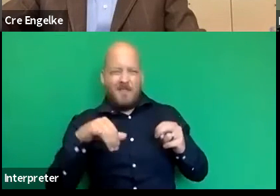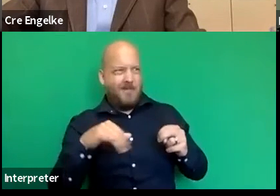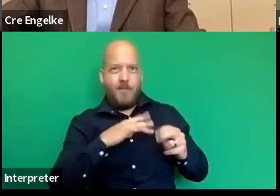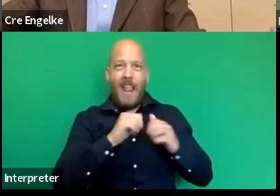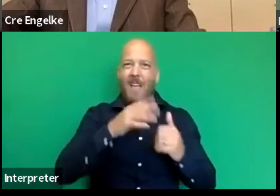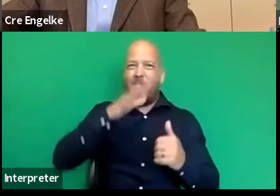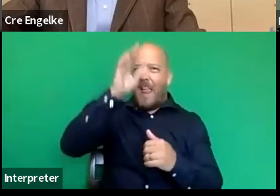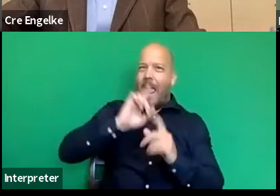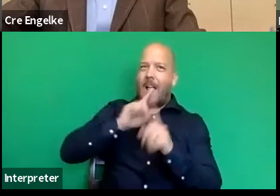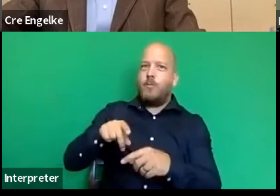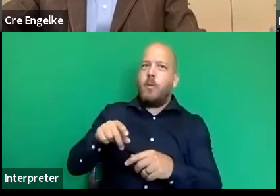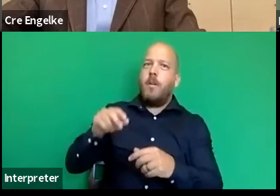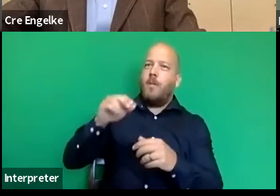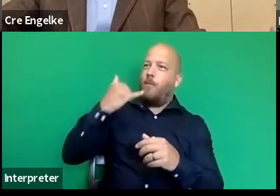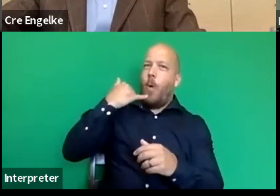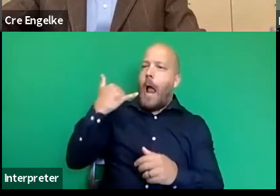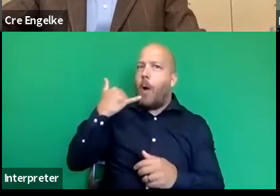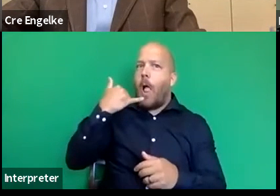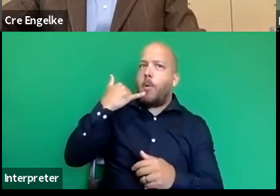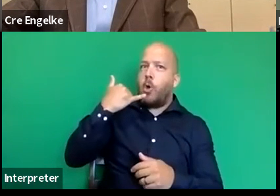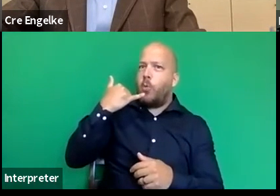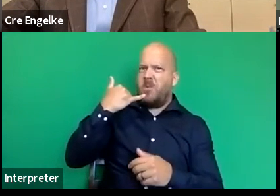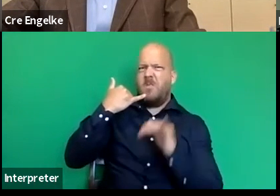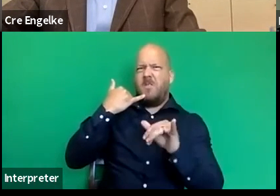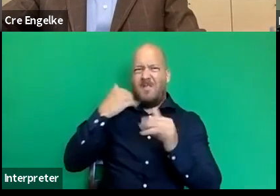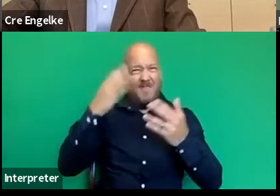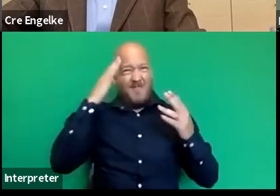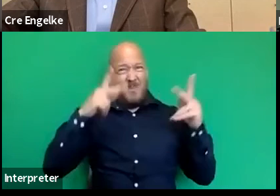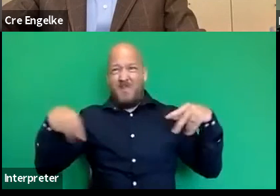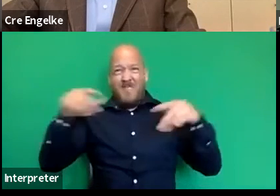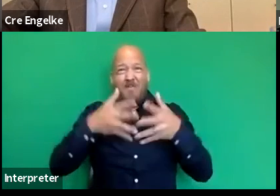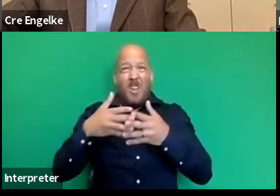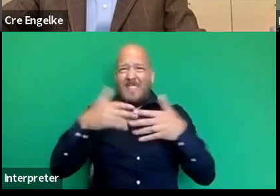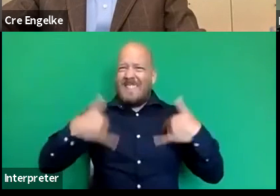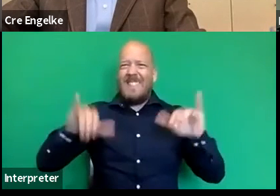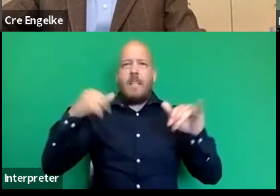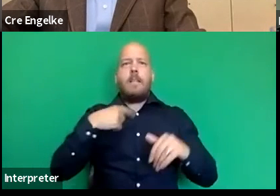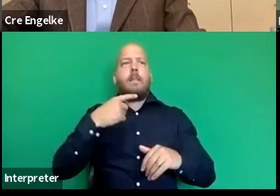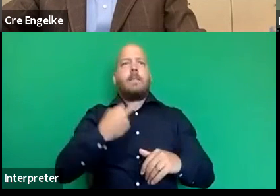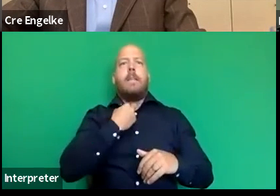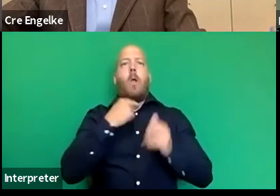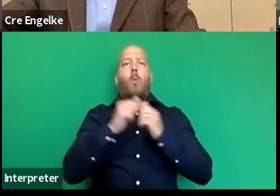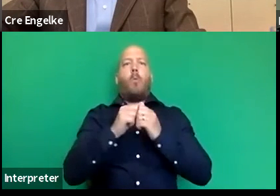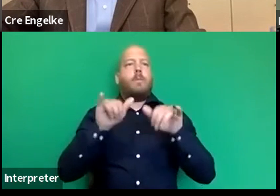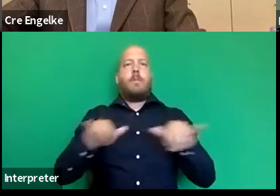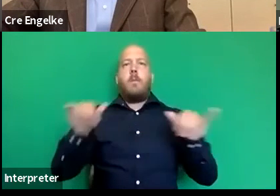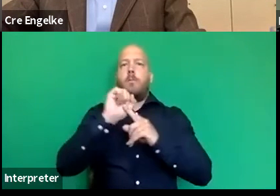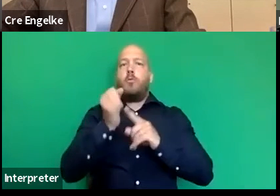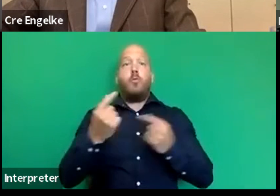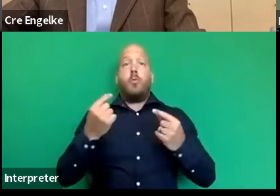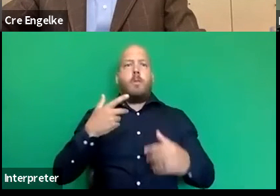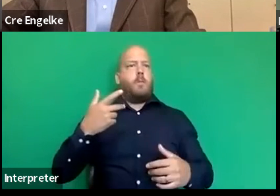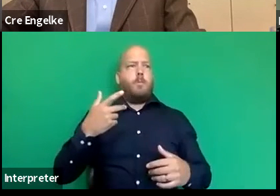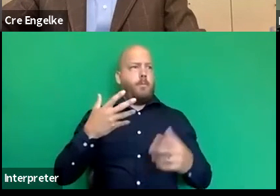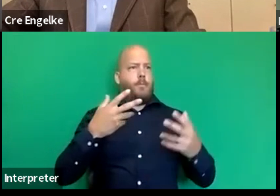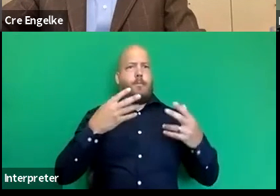position where they're having to rely on other people, and ASR just creates these wonderful possibilities for other segments